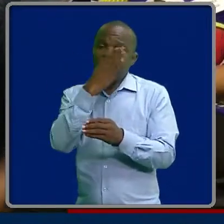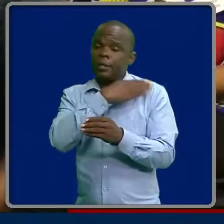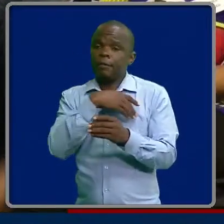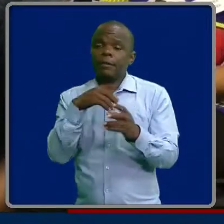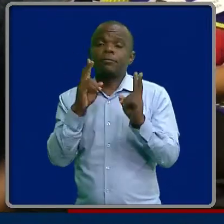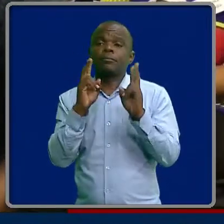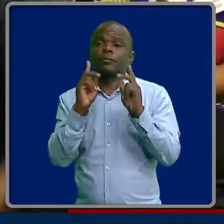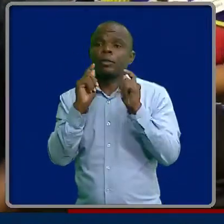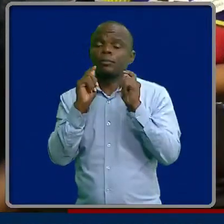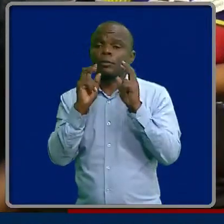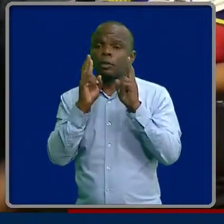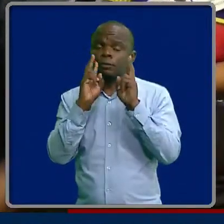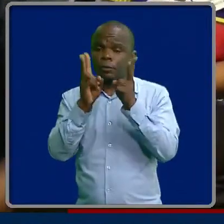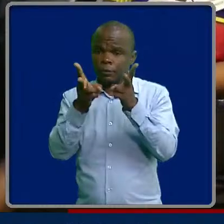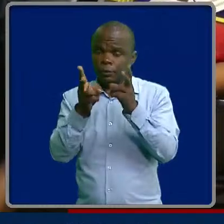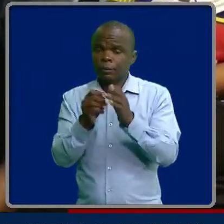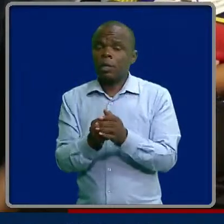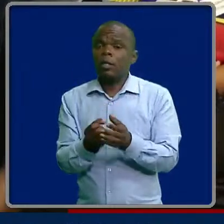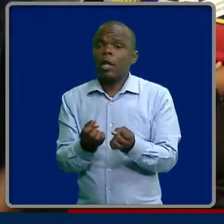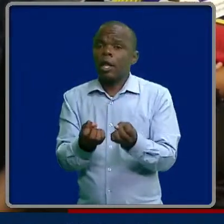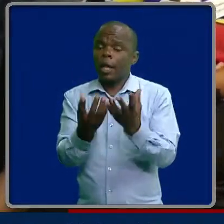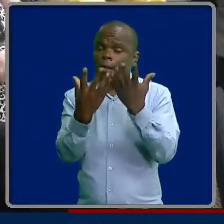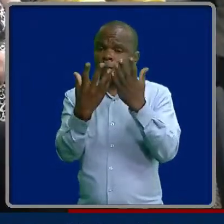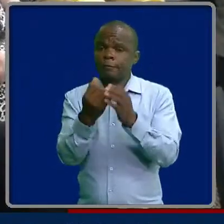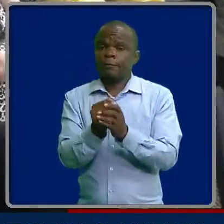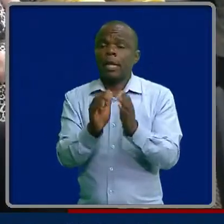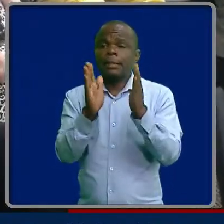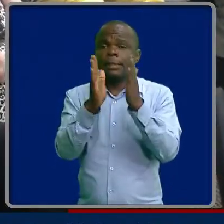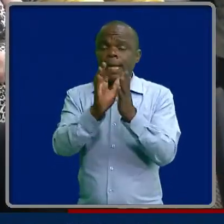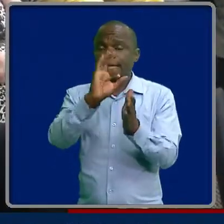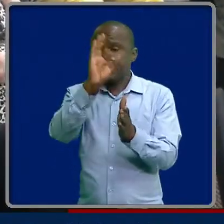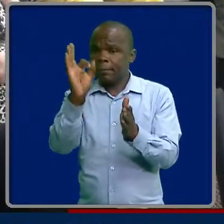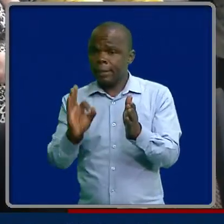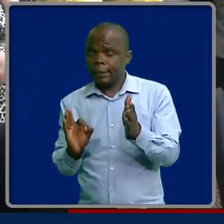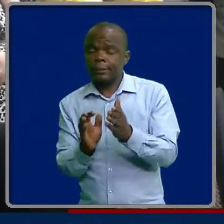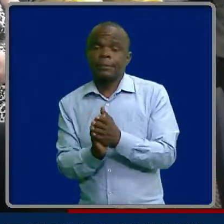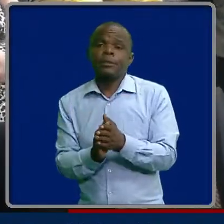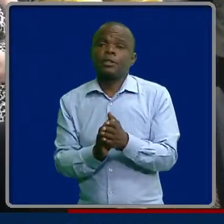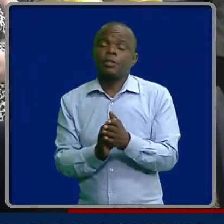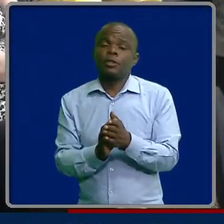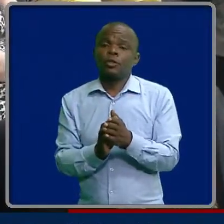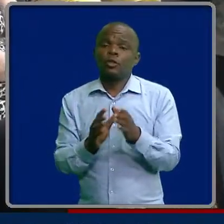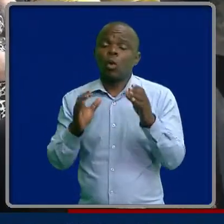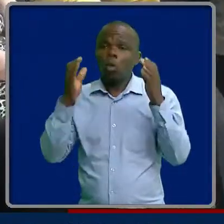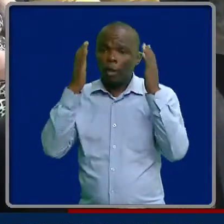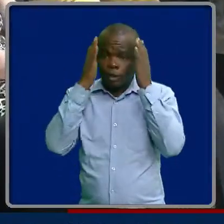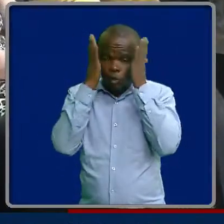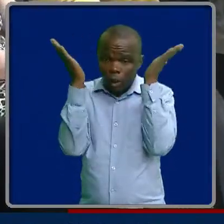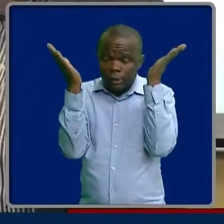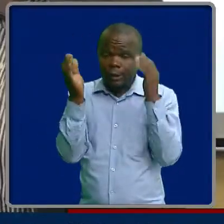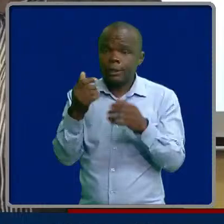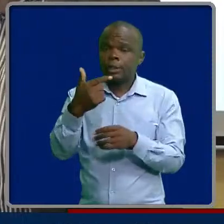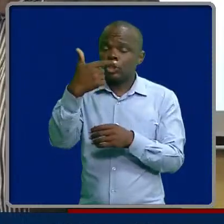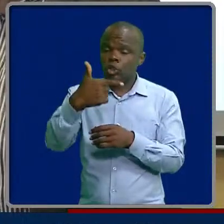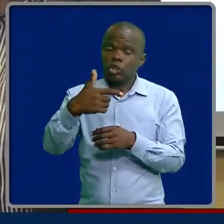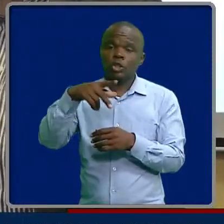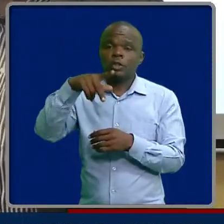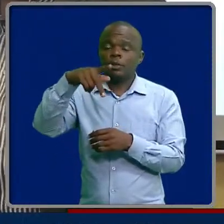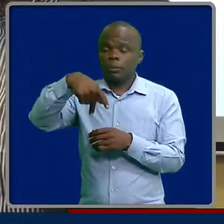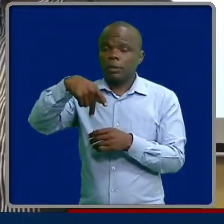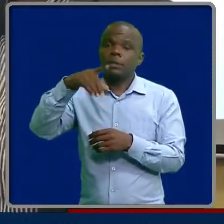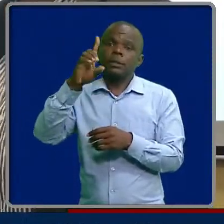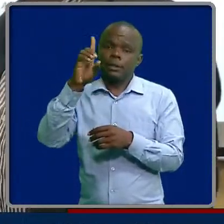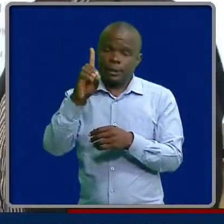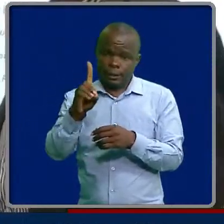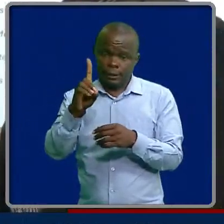contribute 10% towards the country's GDP in the current financial year, and to reach that, more tourist attraction sites are to be developed. Reporting for Eswatini